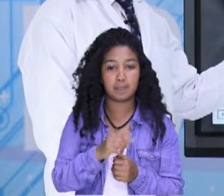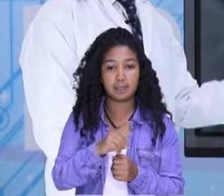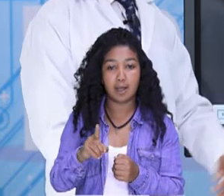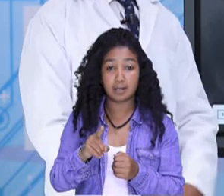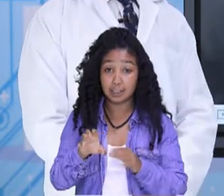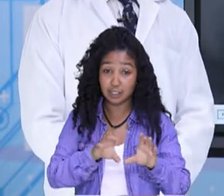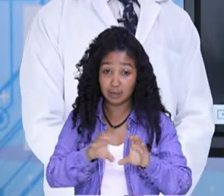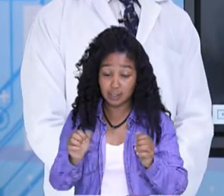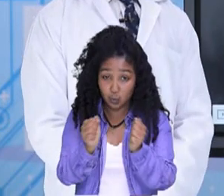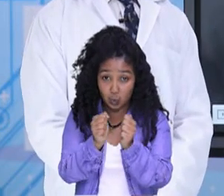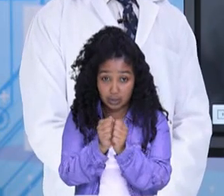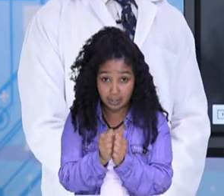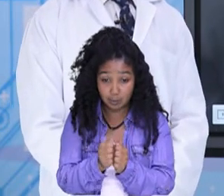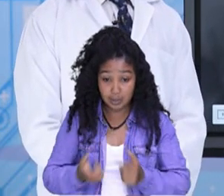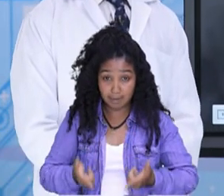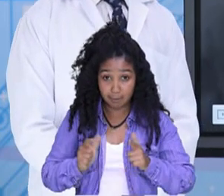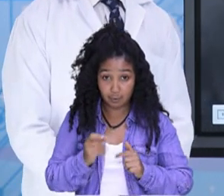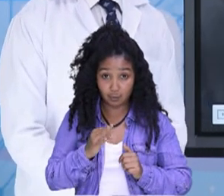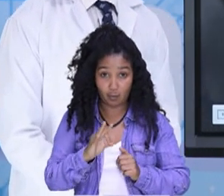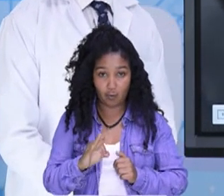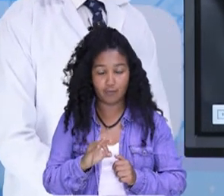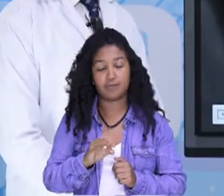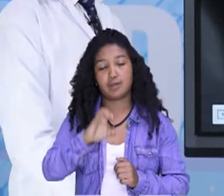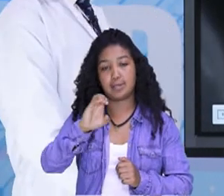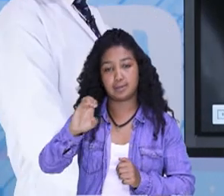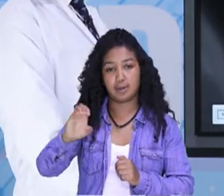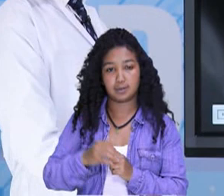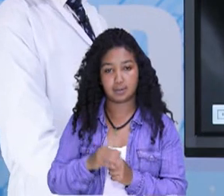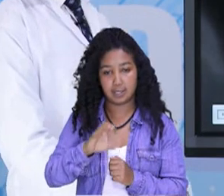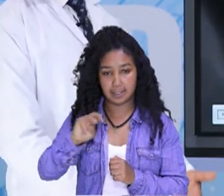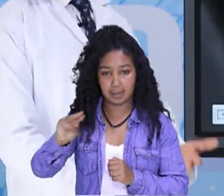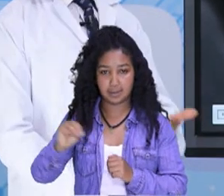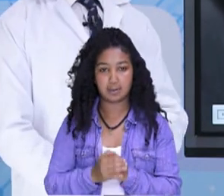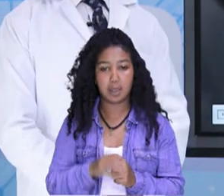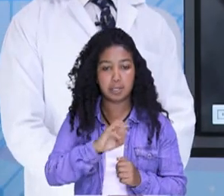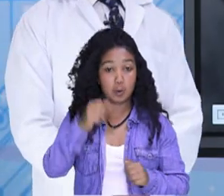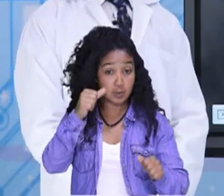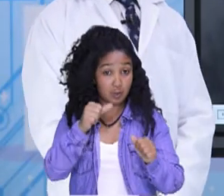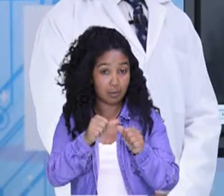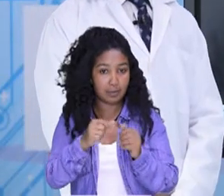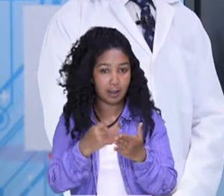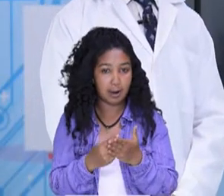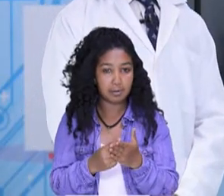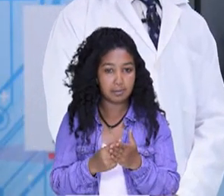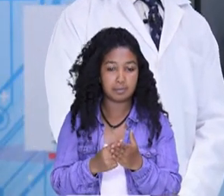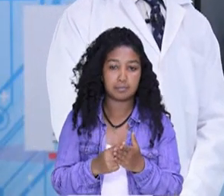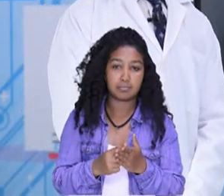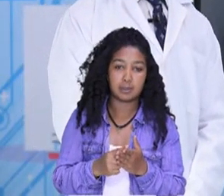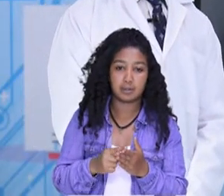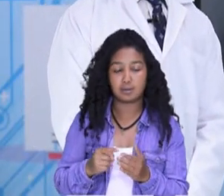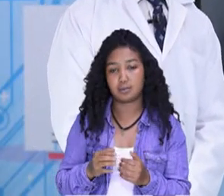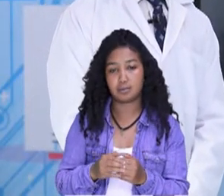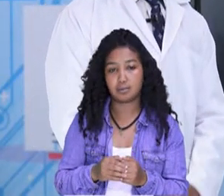there takes place with the presence of enzymes. Enzymes, as you remember, they are specific to